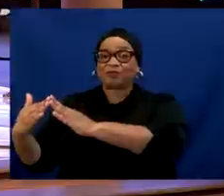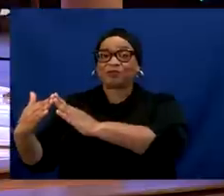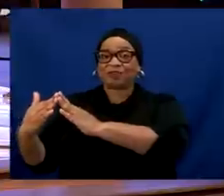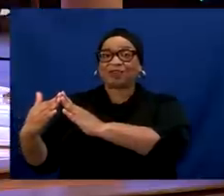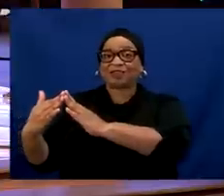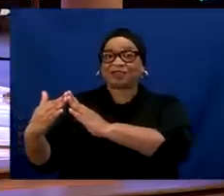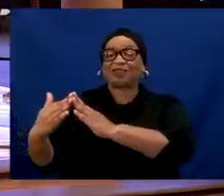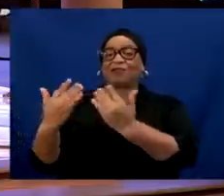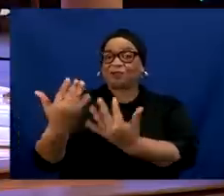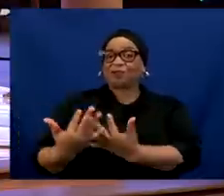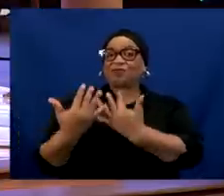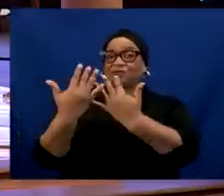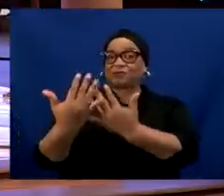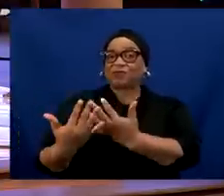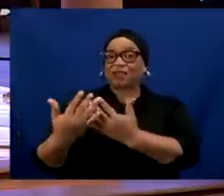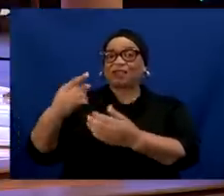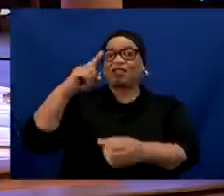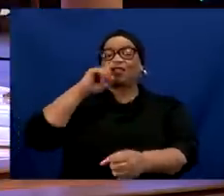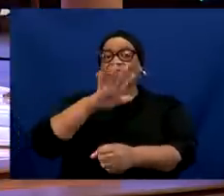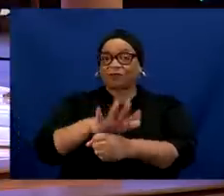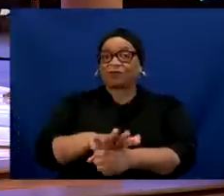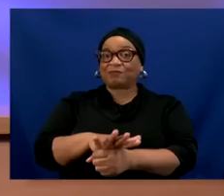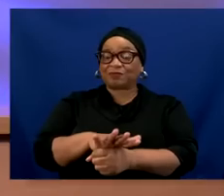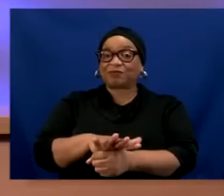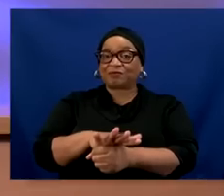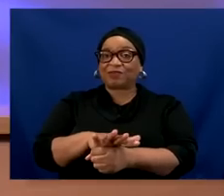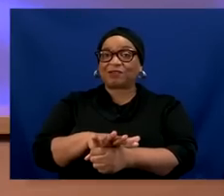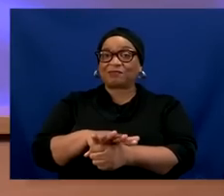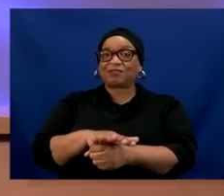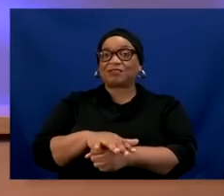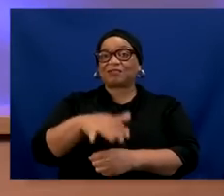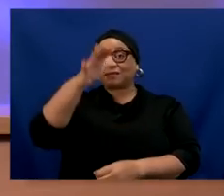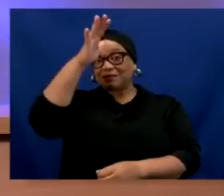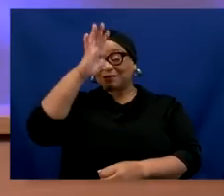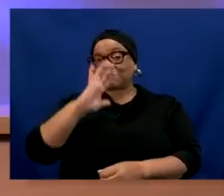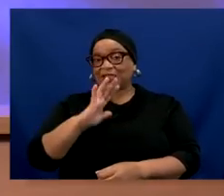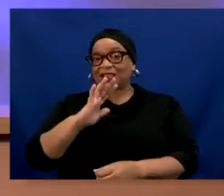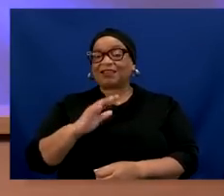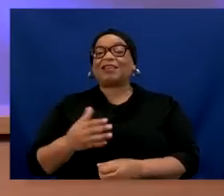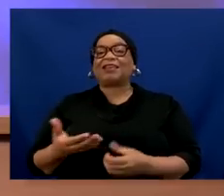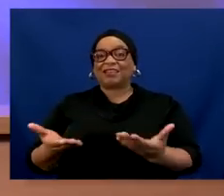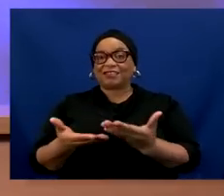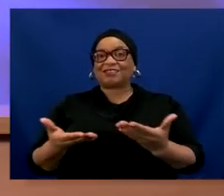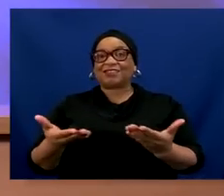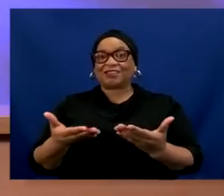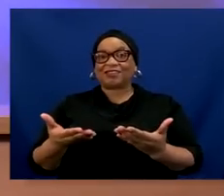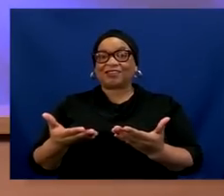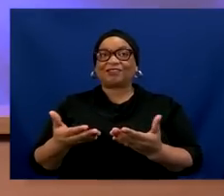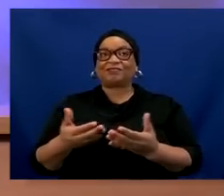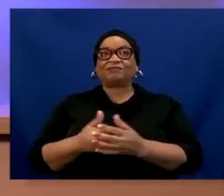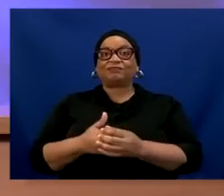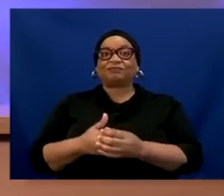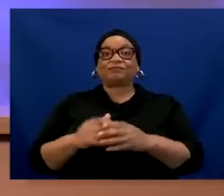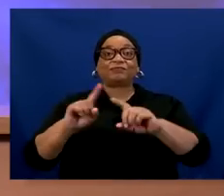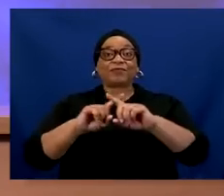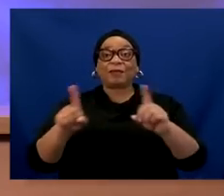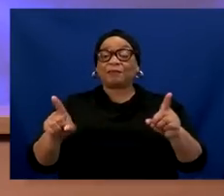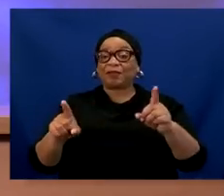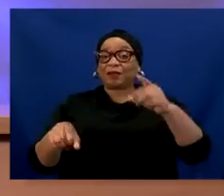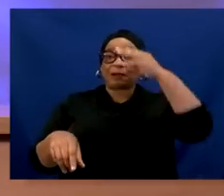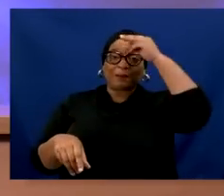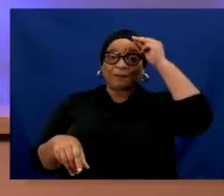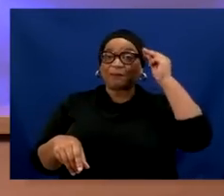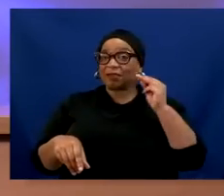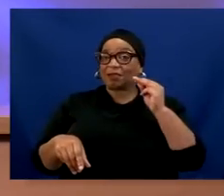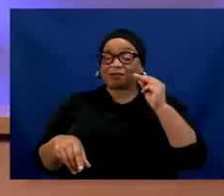the promised one, is on his way. Yeah, and that's good to them. That's good. But Mary is tripping